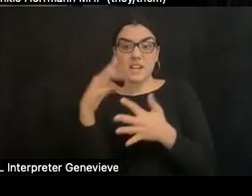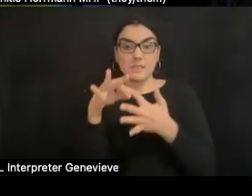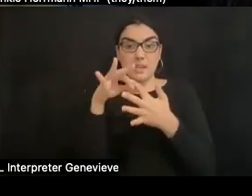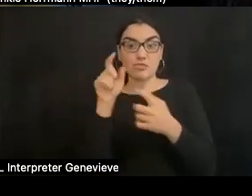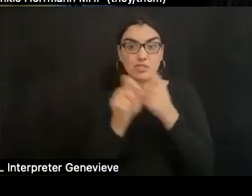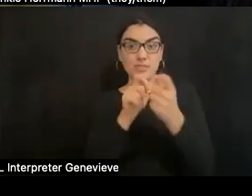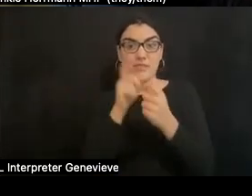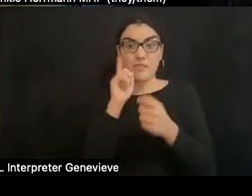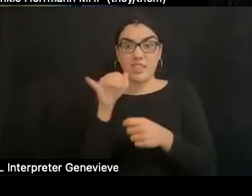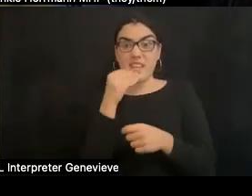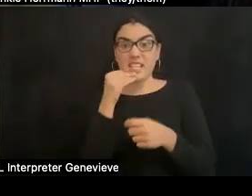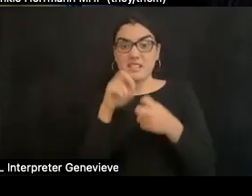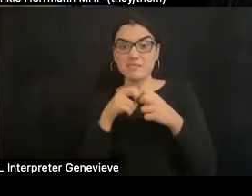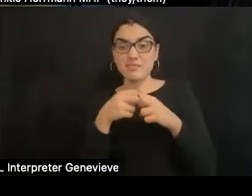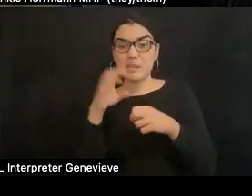know, that